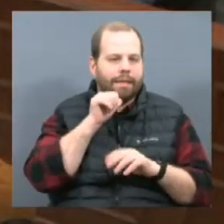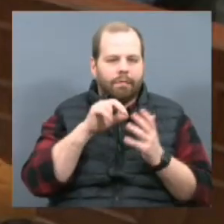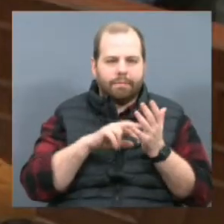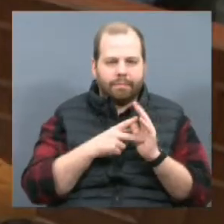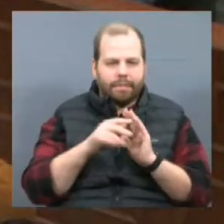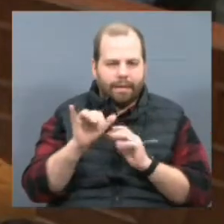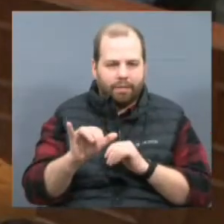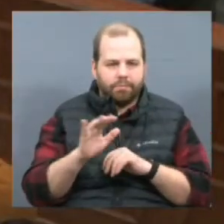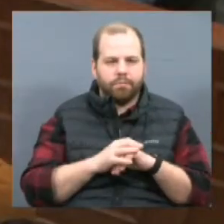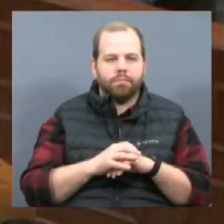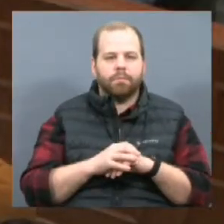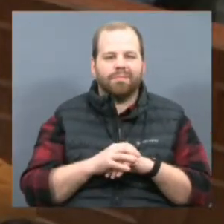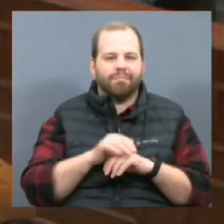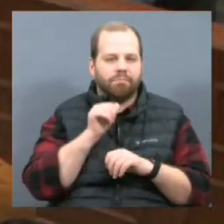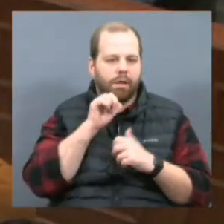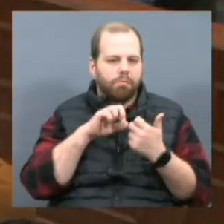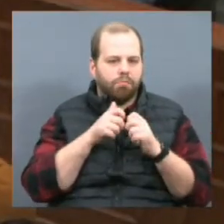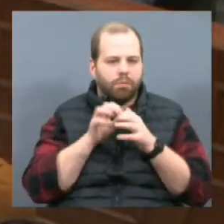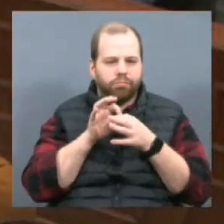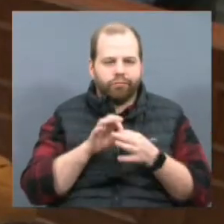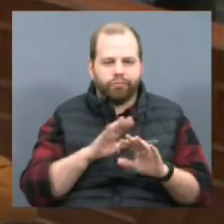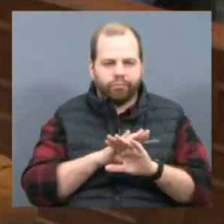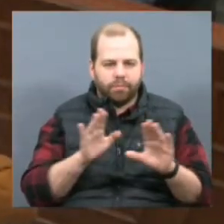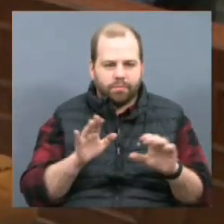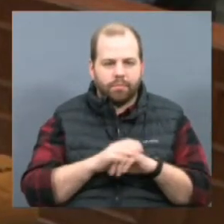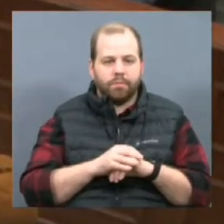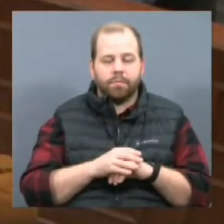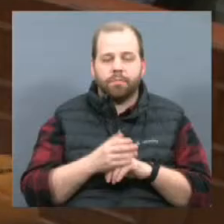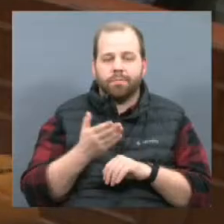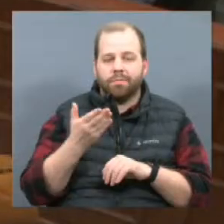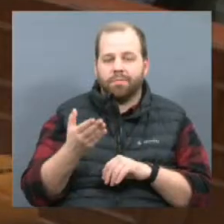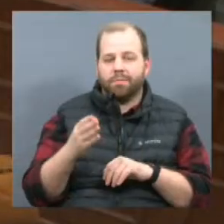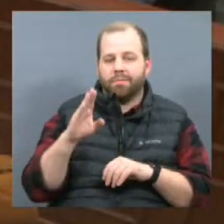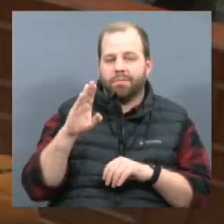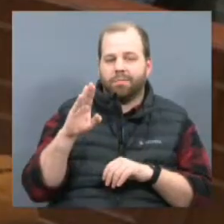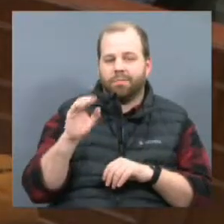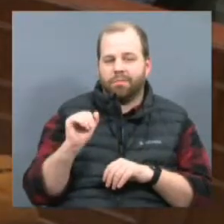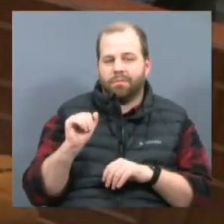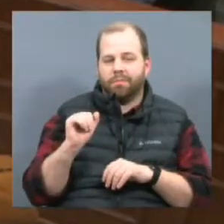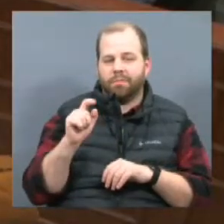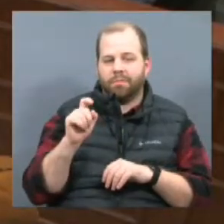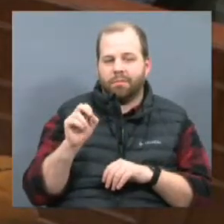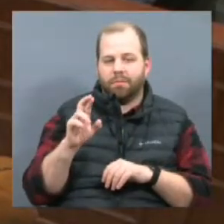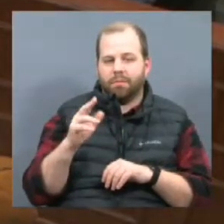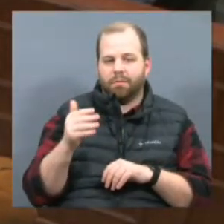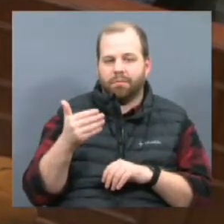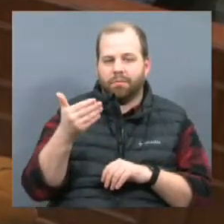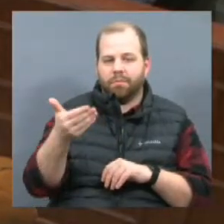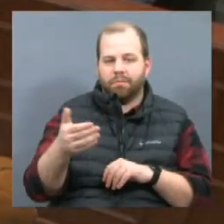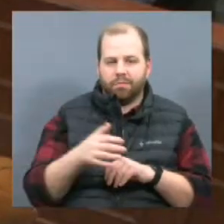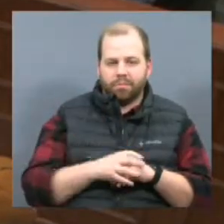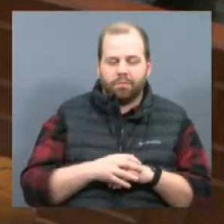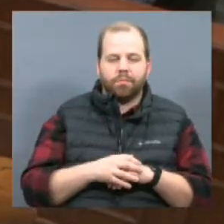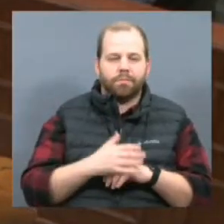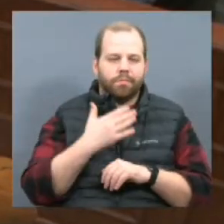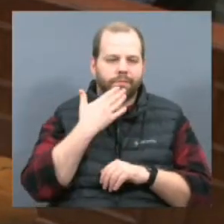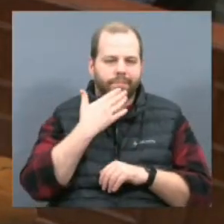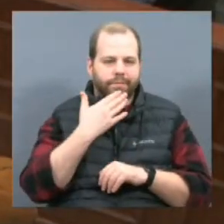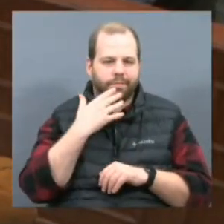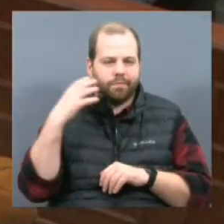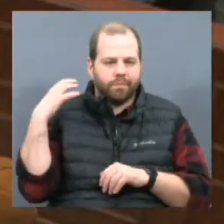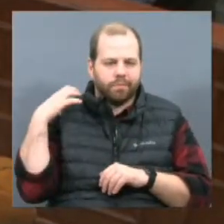or problematic. Commissioner Baxter, if you have any questions, the floor is yours. Thank you, Mr.